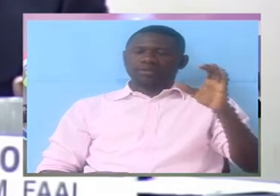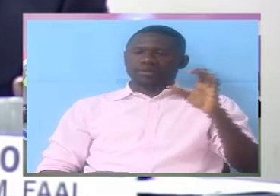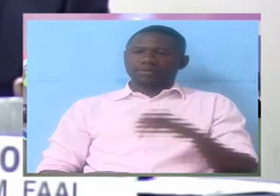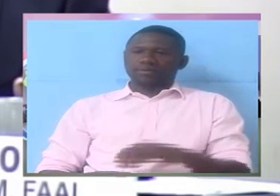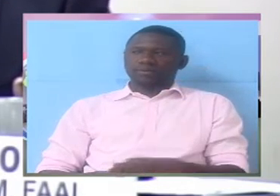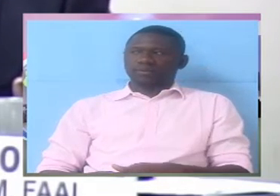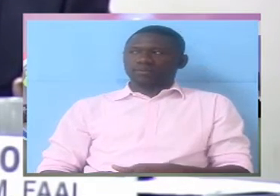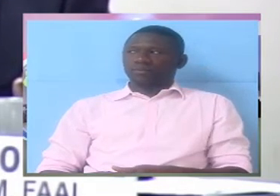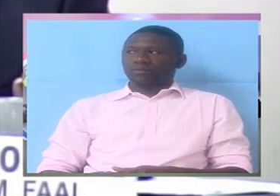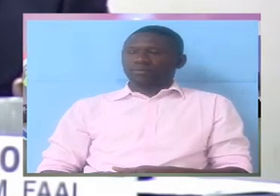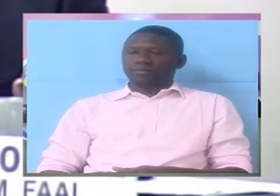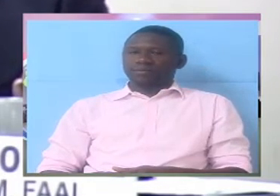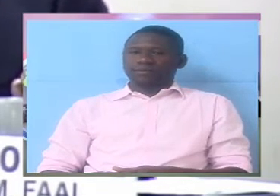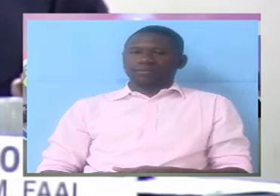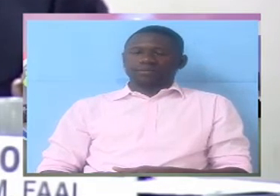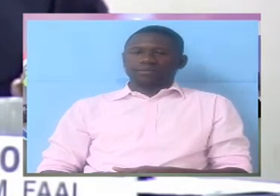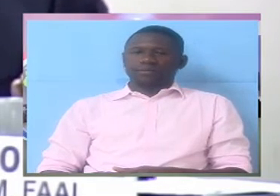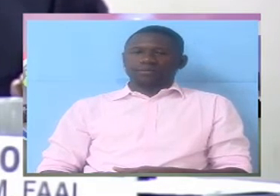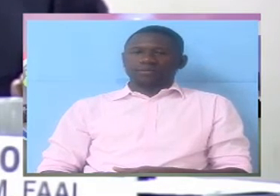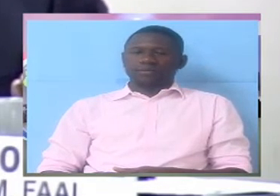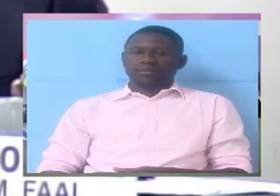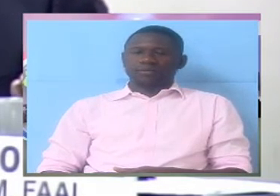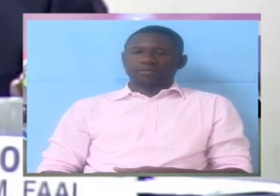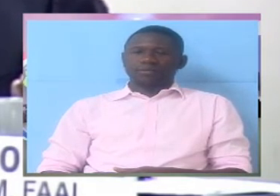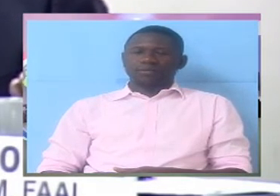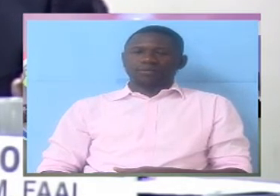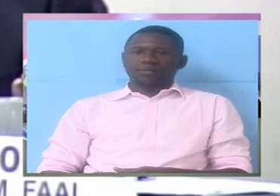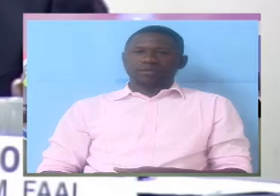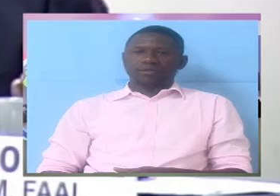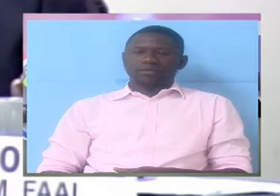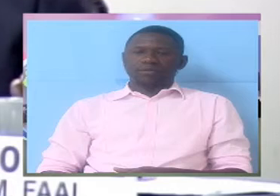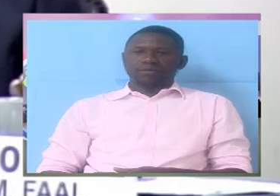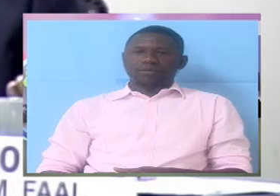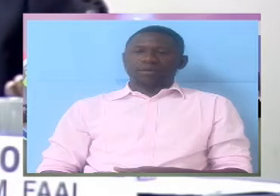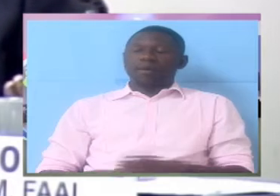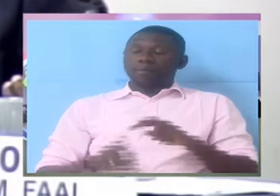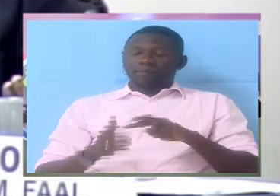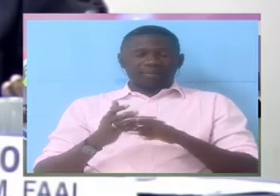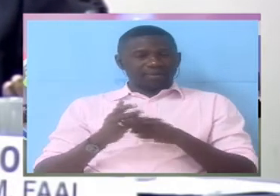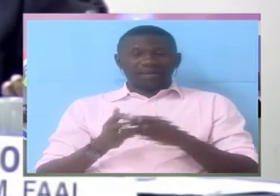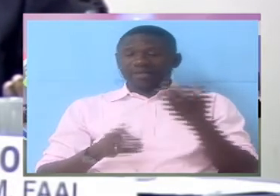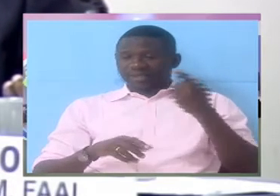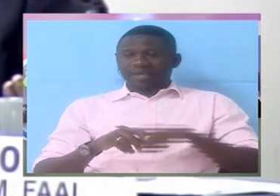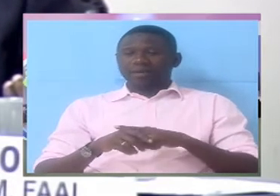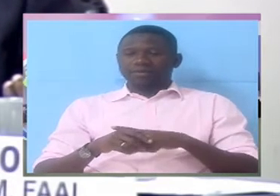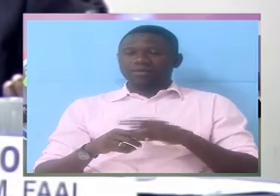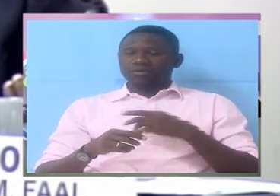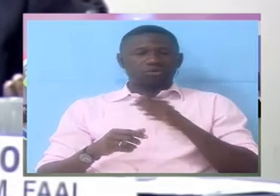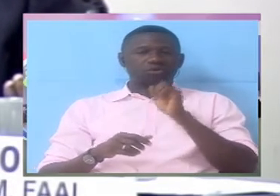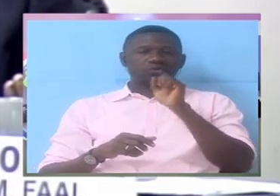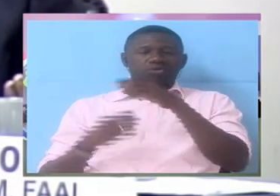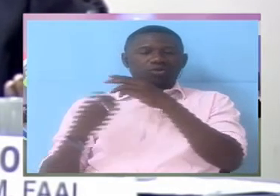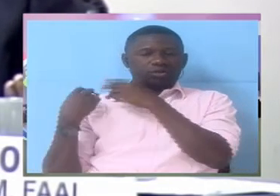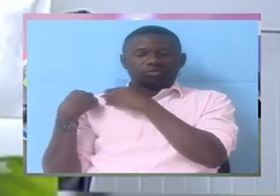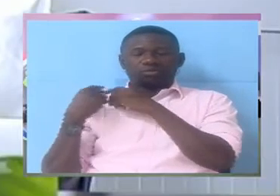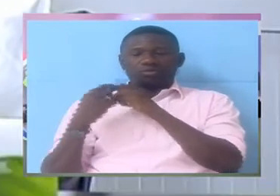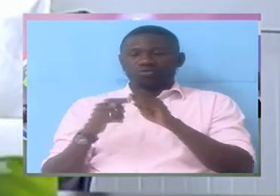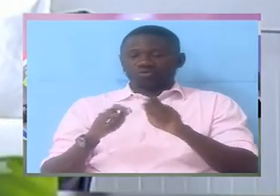Then the shoe was not in your foot. Perhaps that's the reason. Now the shoe is in your foot.